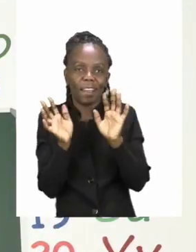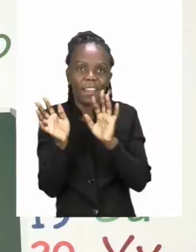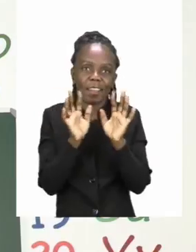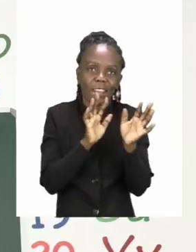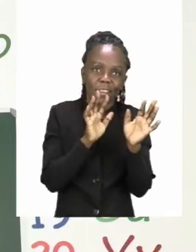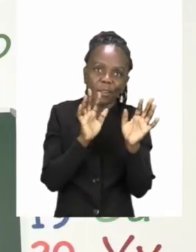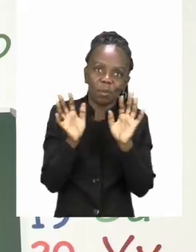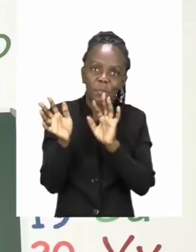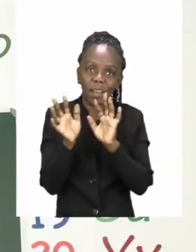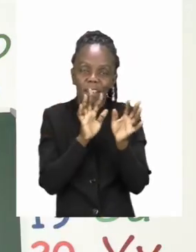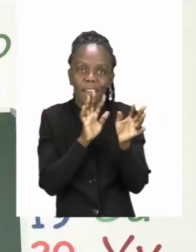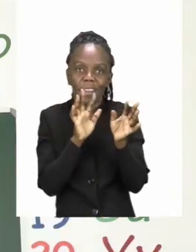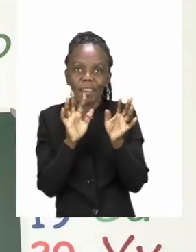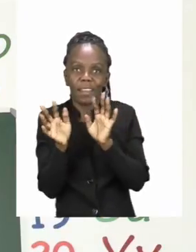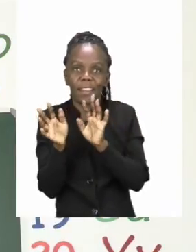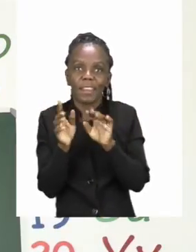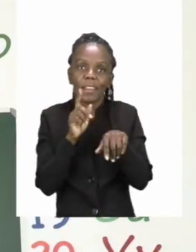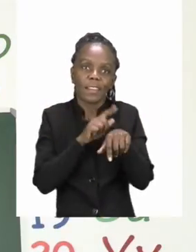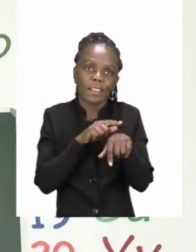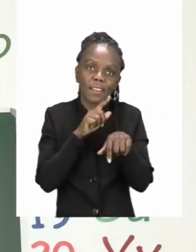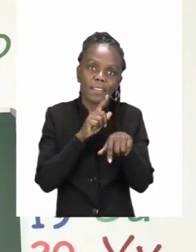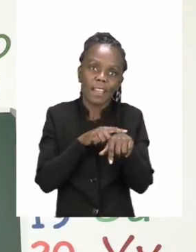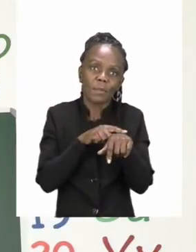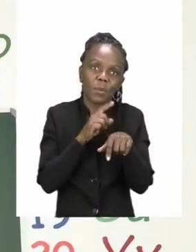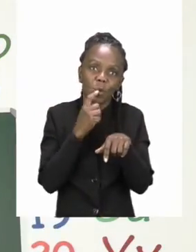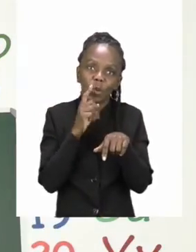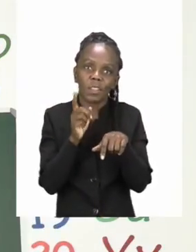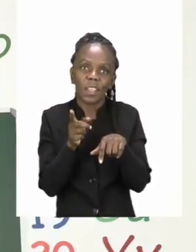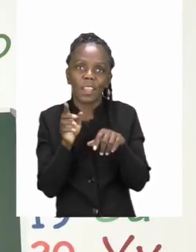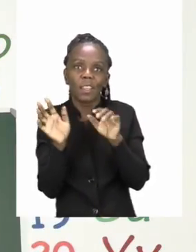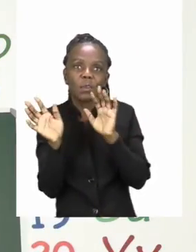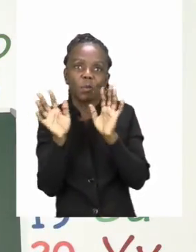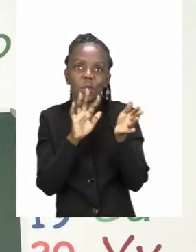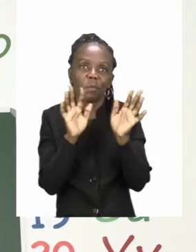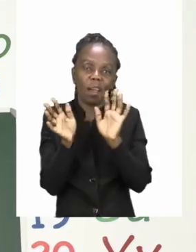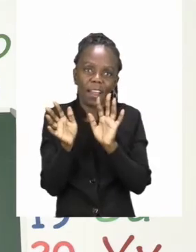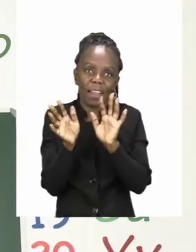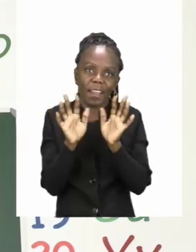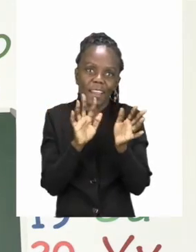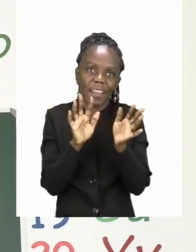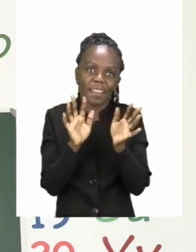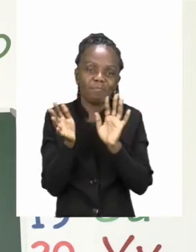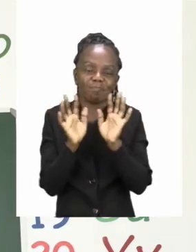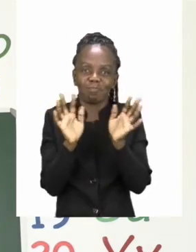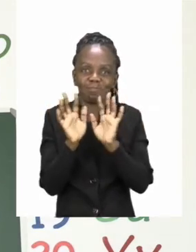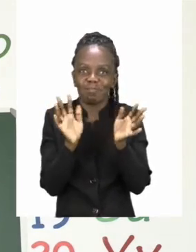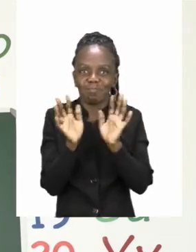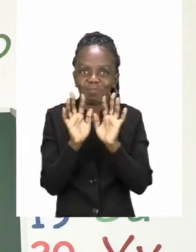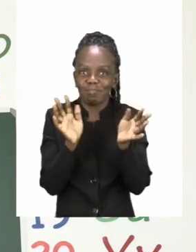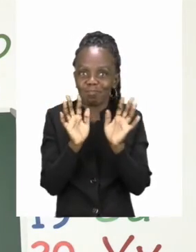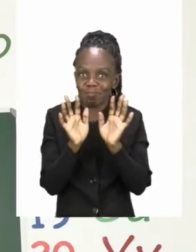Goodbye, goodbye. It's time to say goodbye.